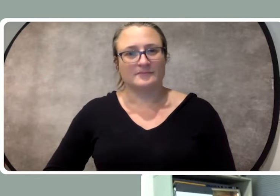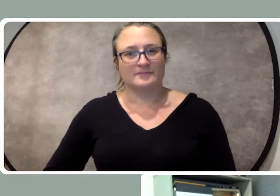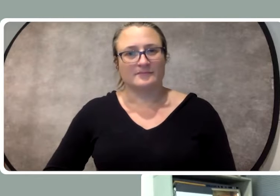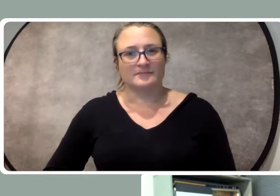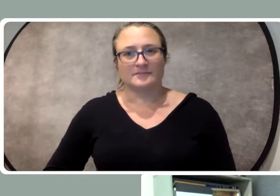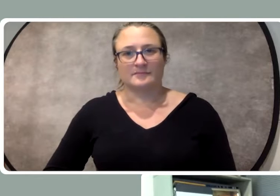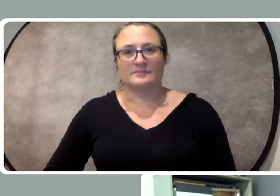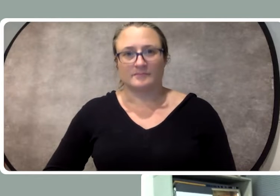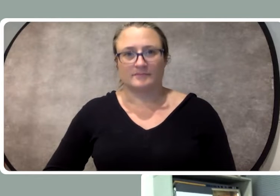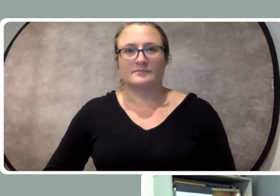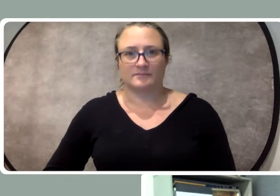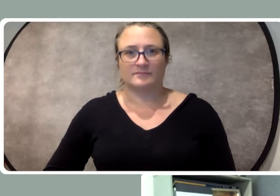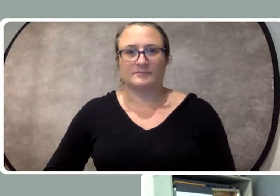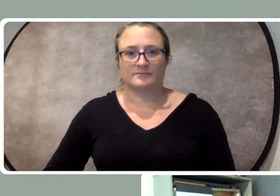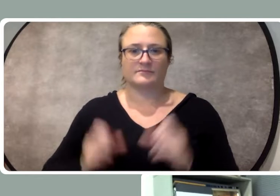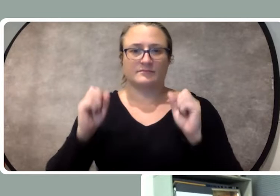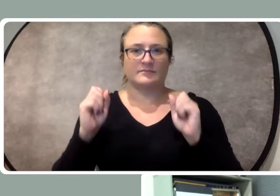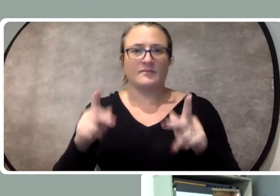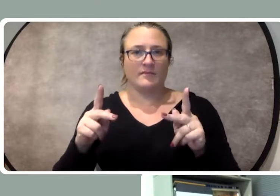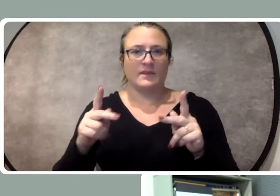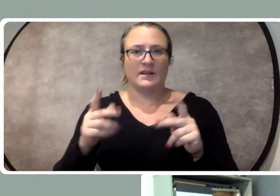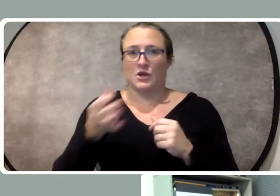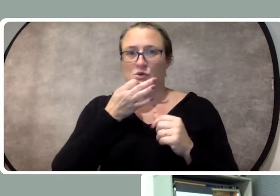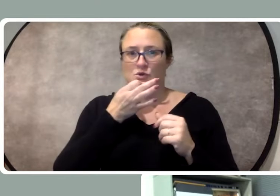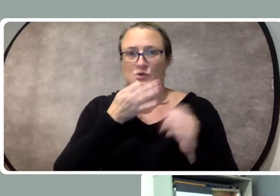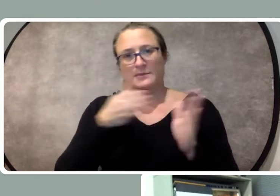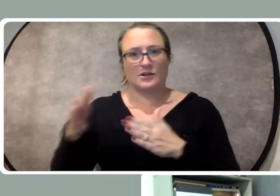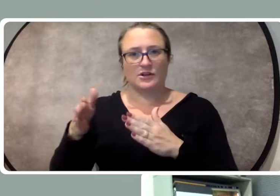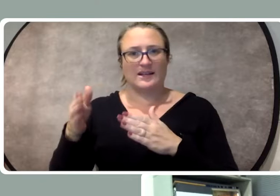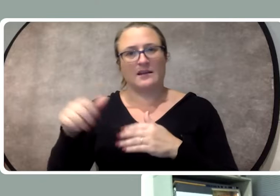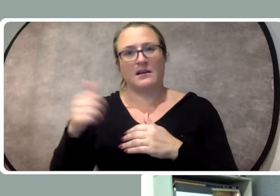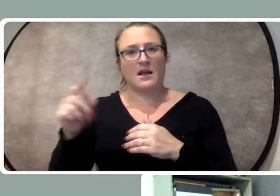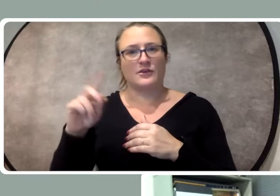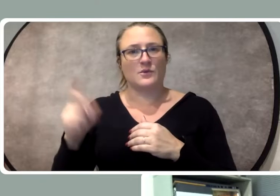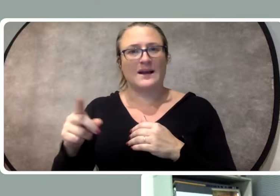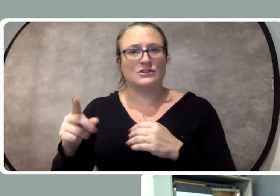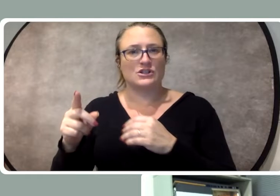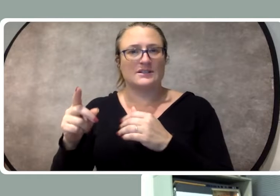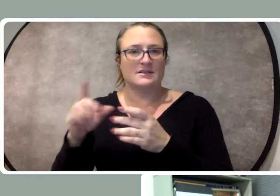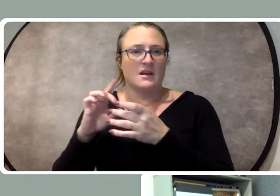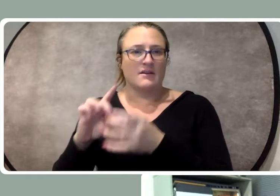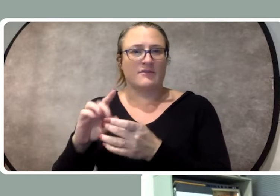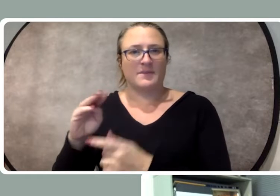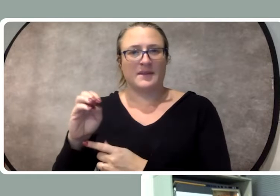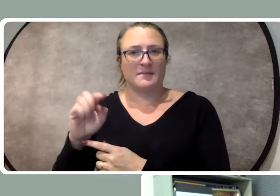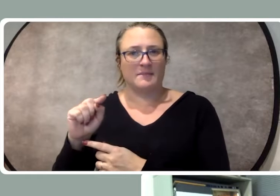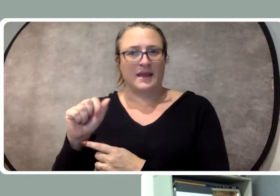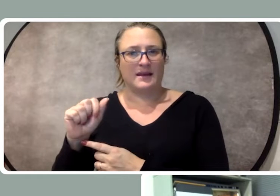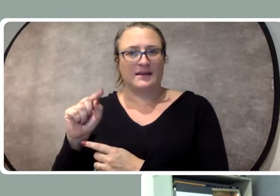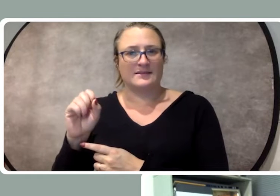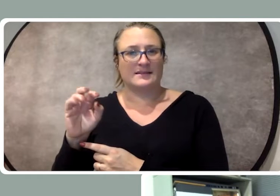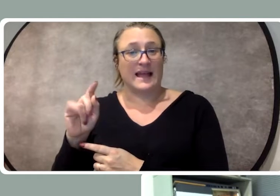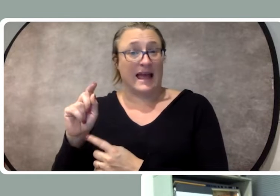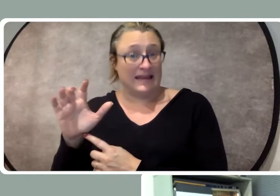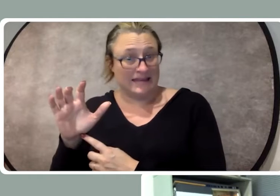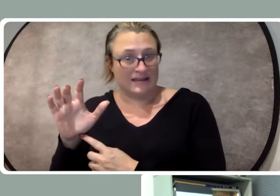So I'm going to pivot in a couple of minutes to some questions from our metastatic participants, our